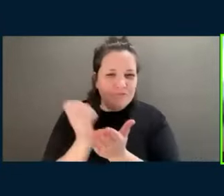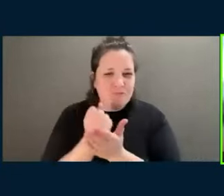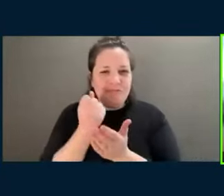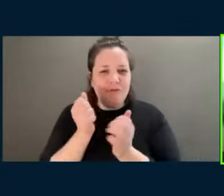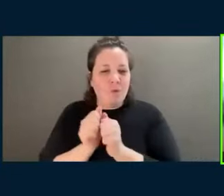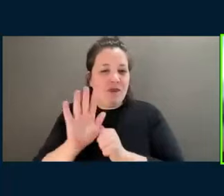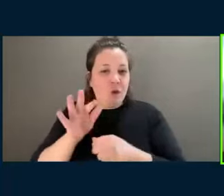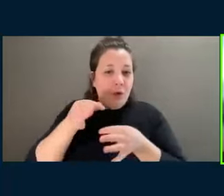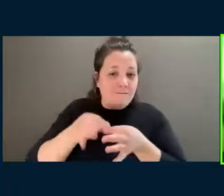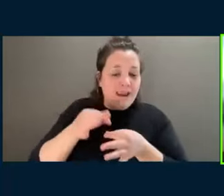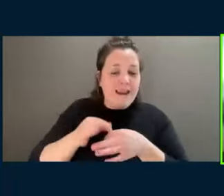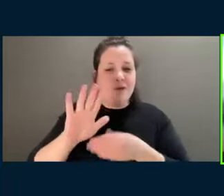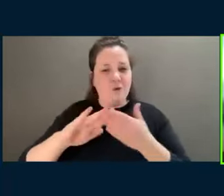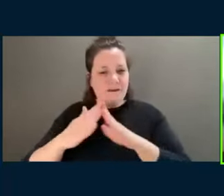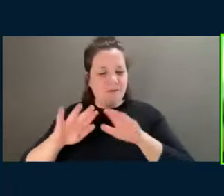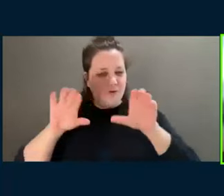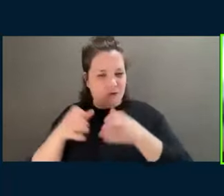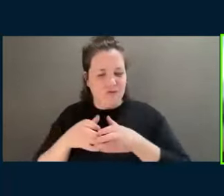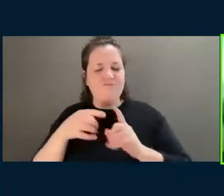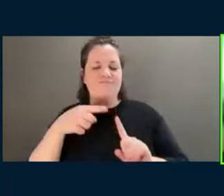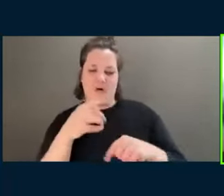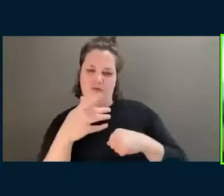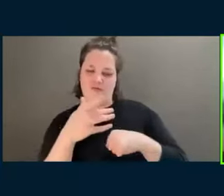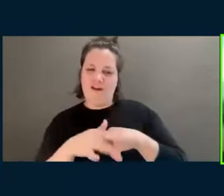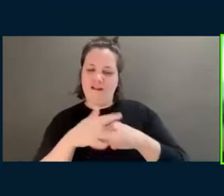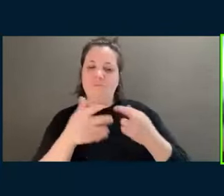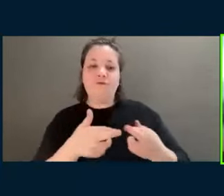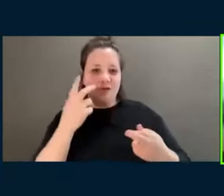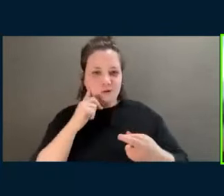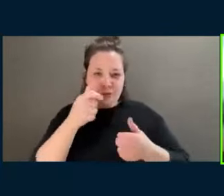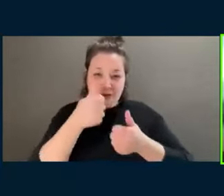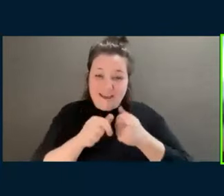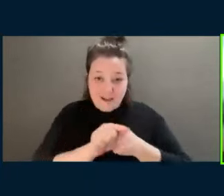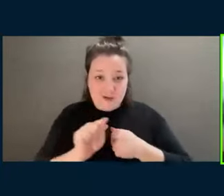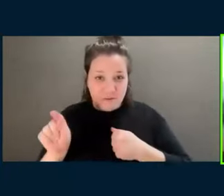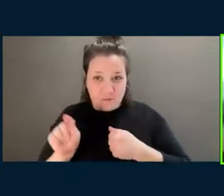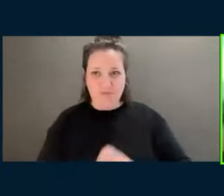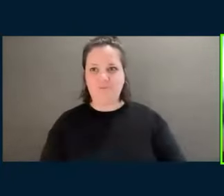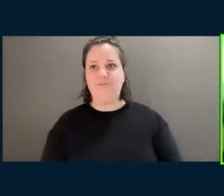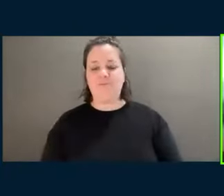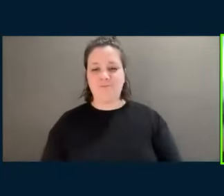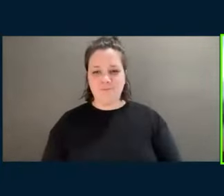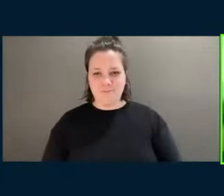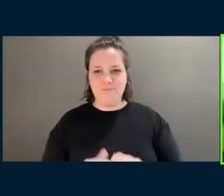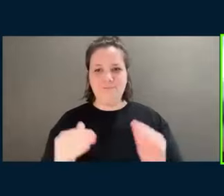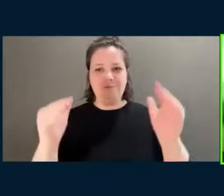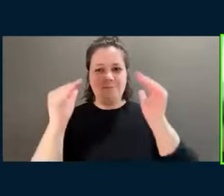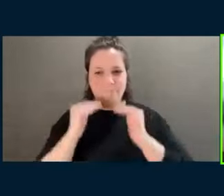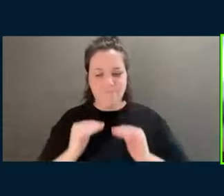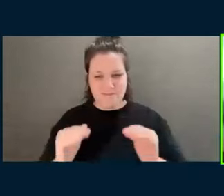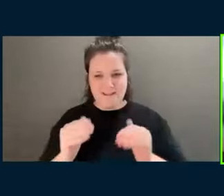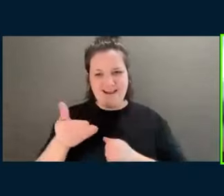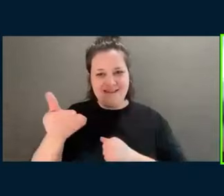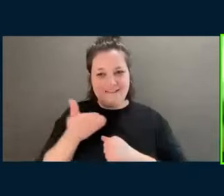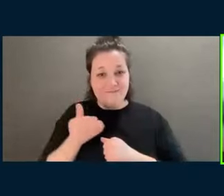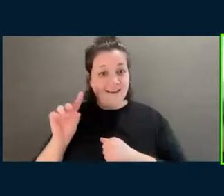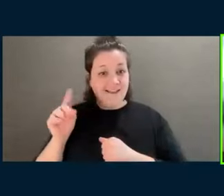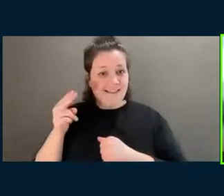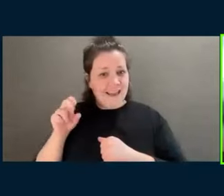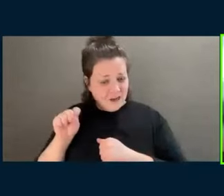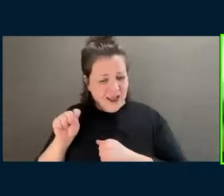our nation. So just know that is a resource to each and every one of you. Next, we want to invite that not just within DHS, we have